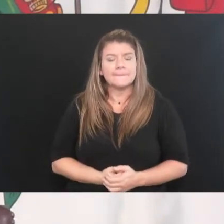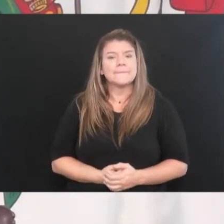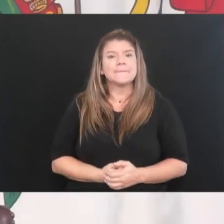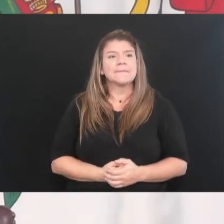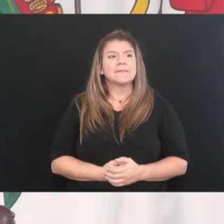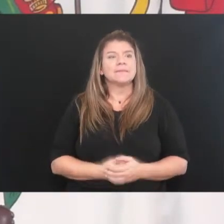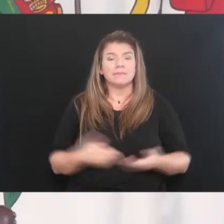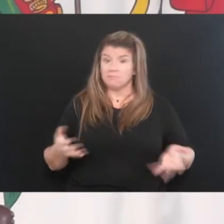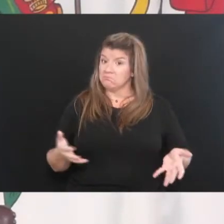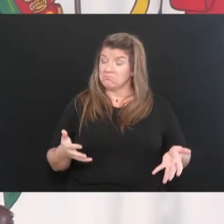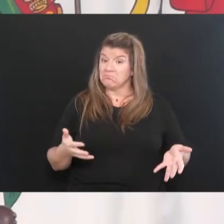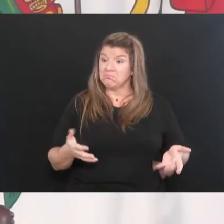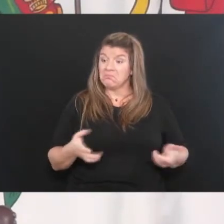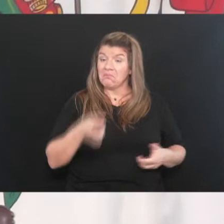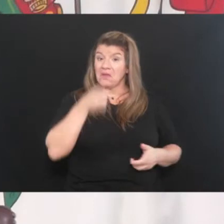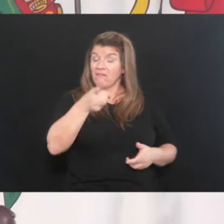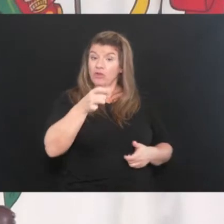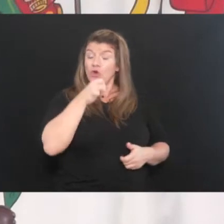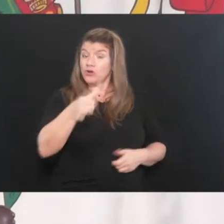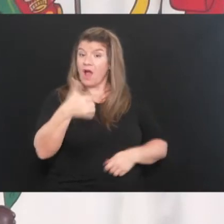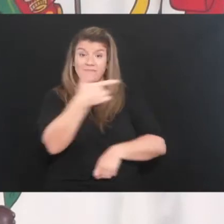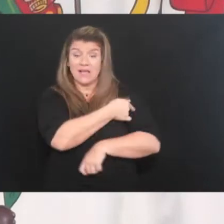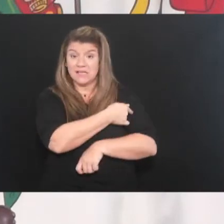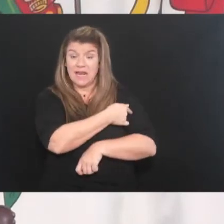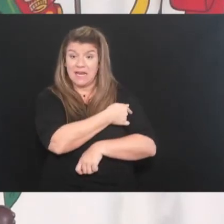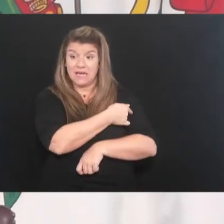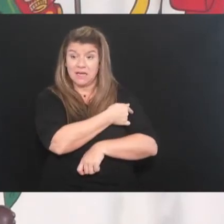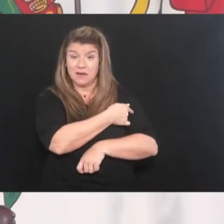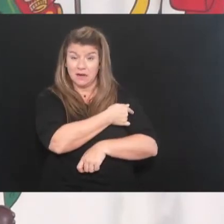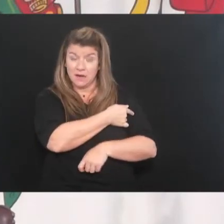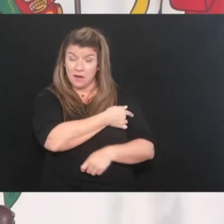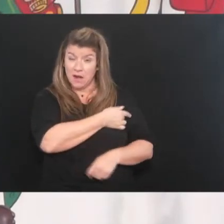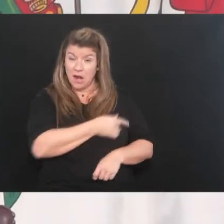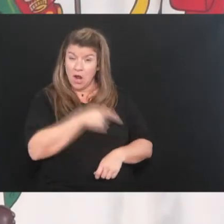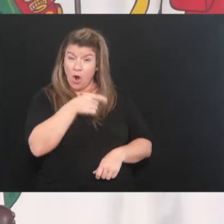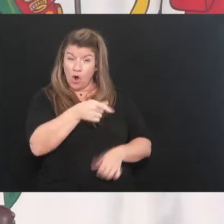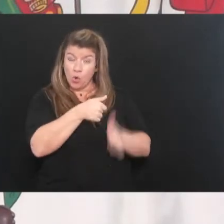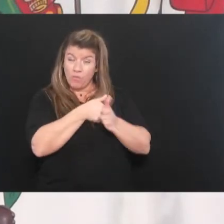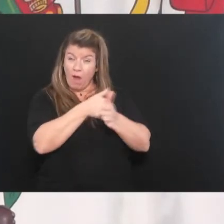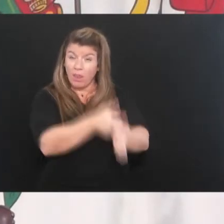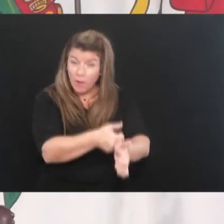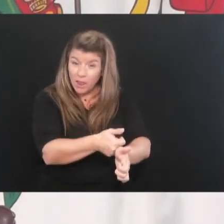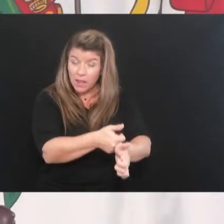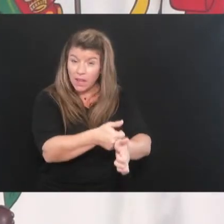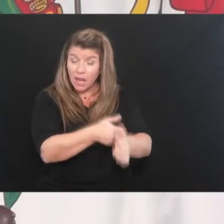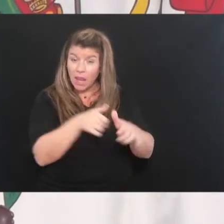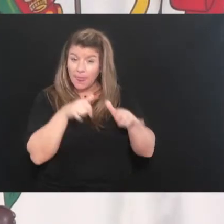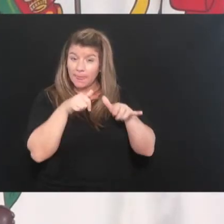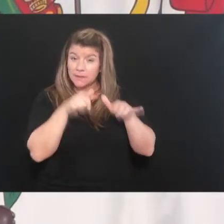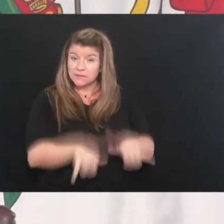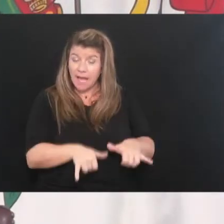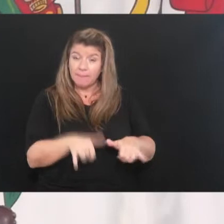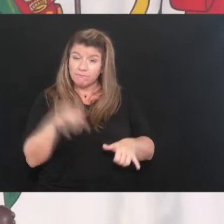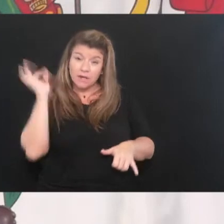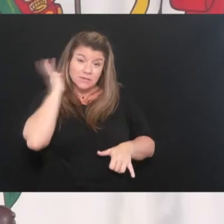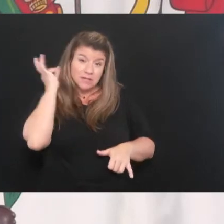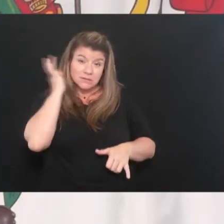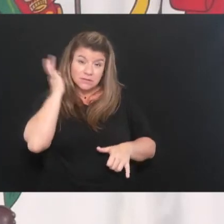if you're not vaccinated, are you falling into the Frankenstein